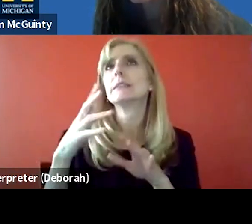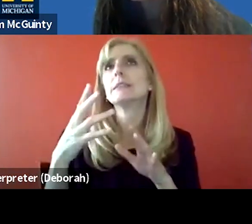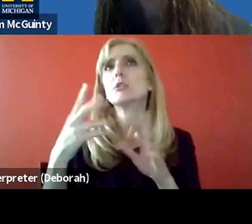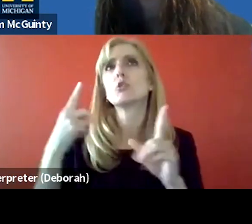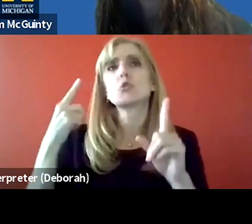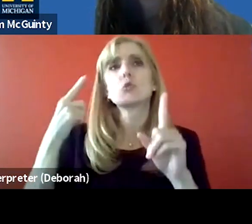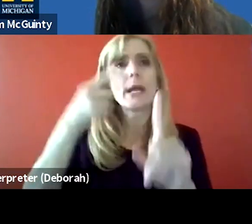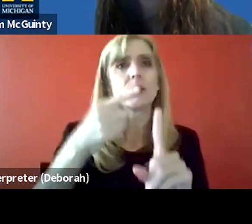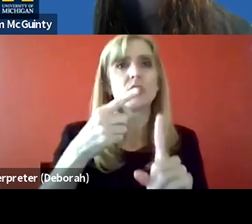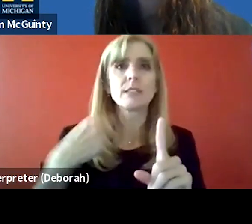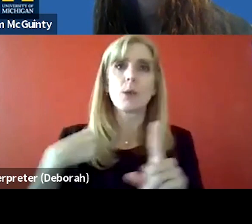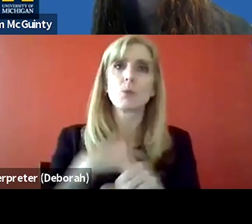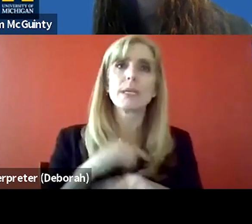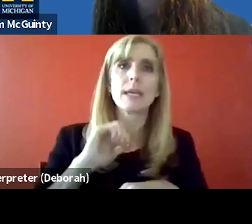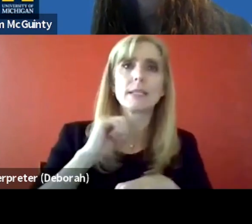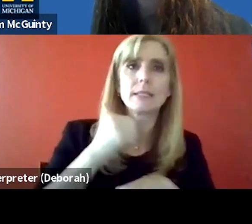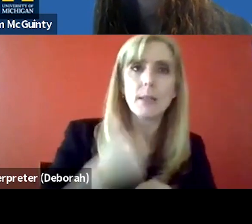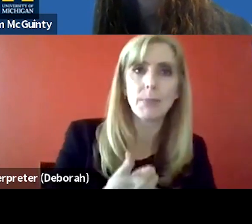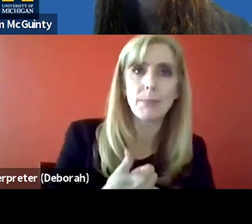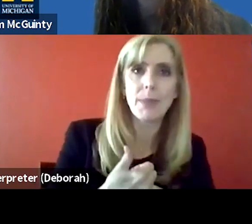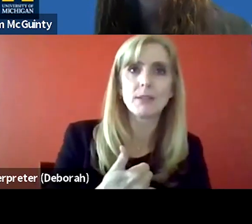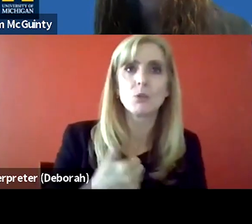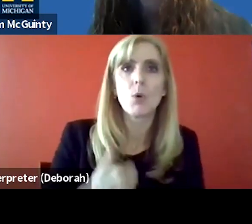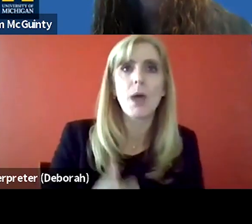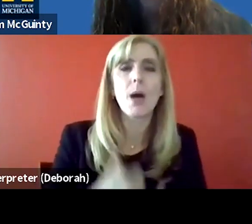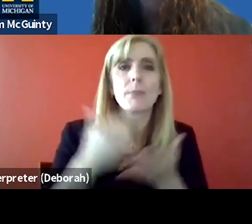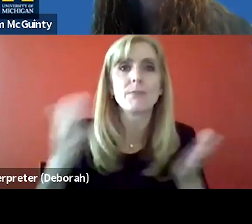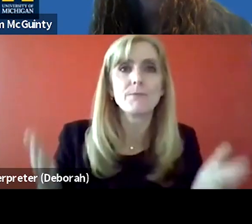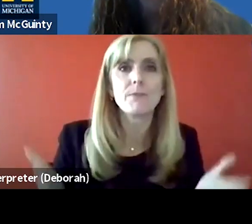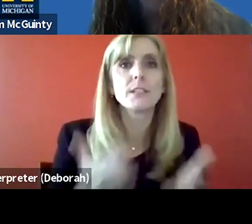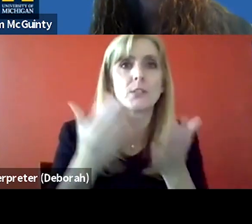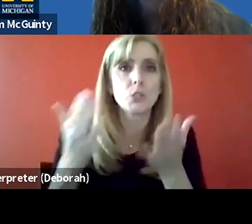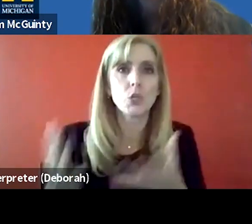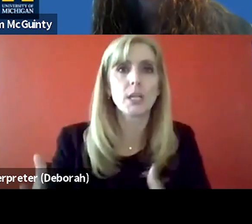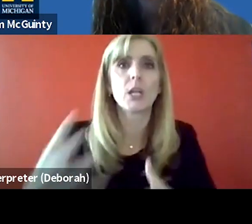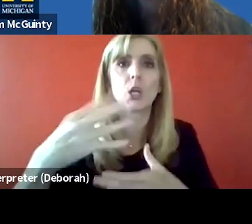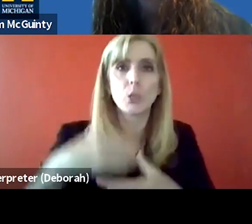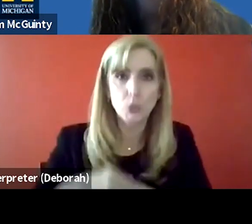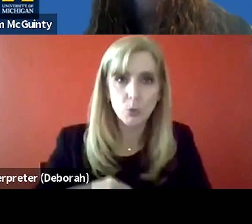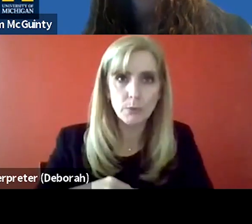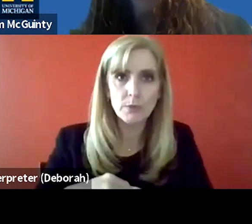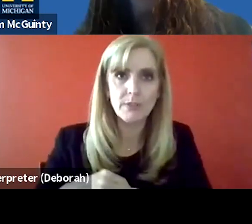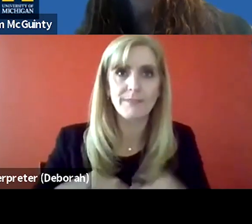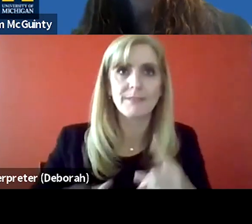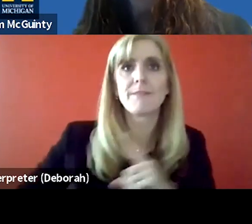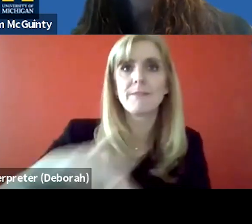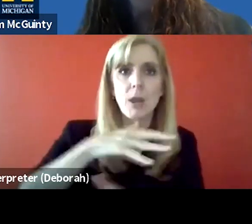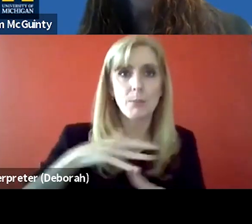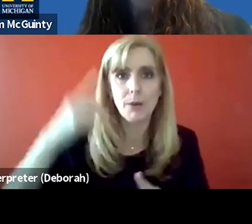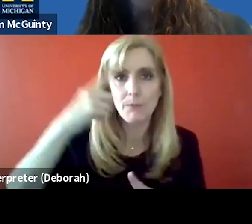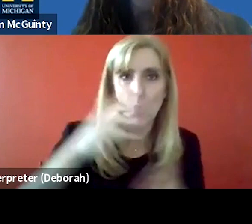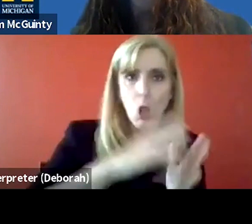we might implement to help foster an accessible and inclusive environment for learning and work?